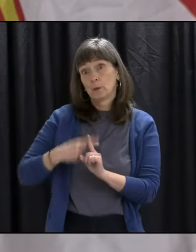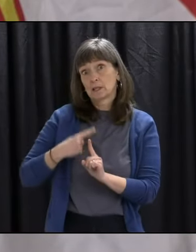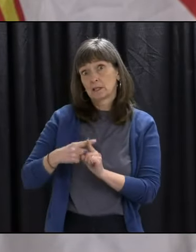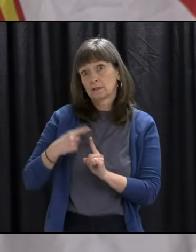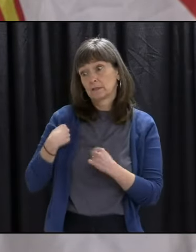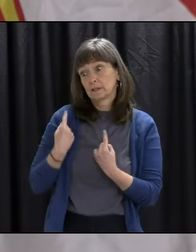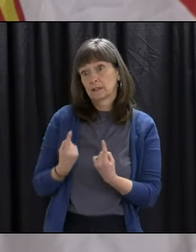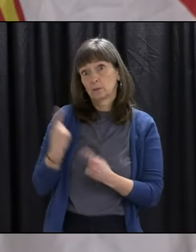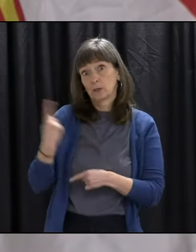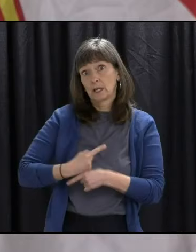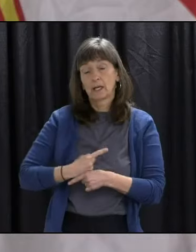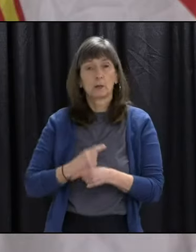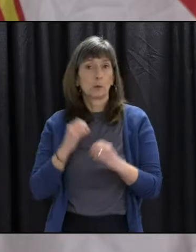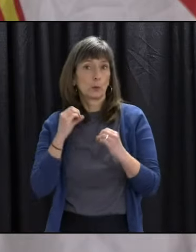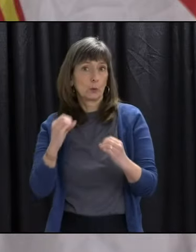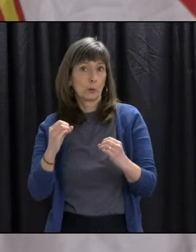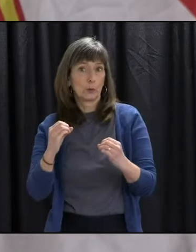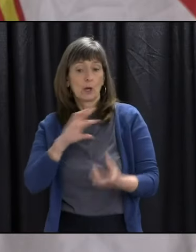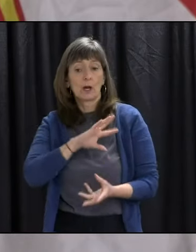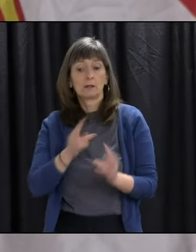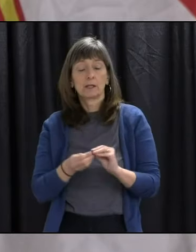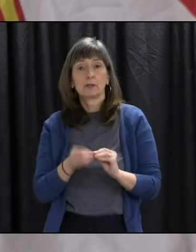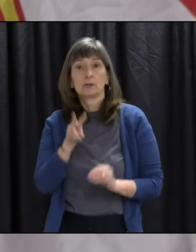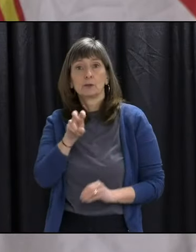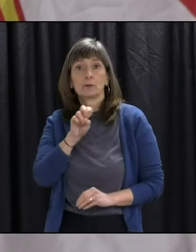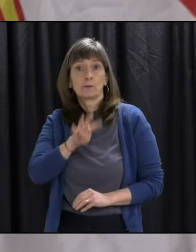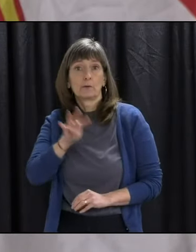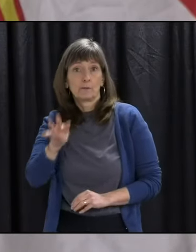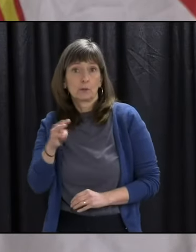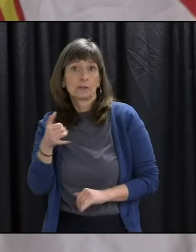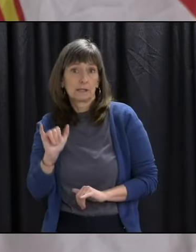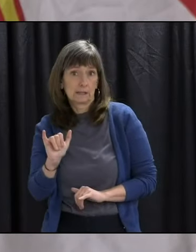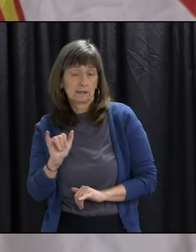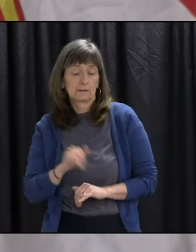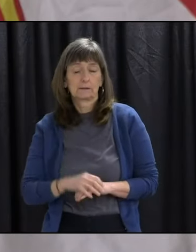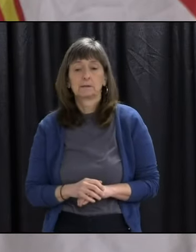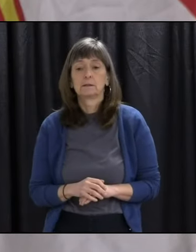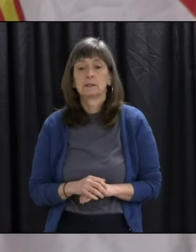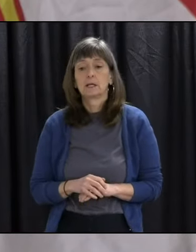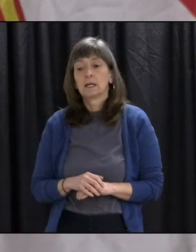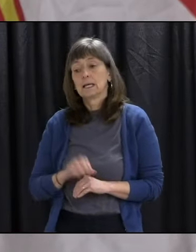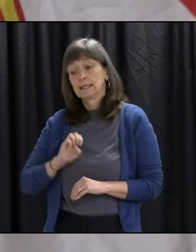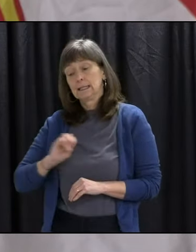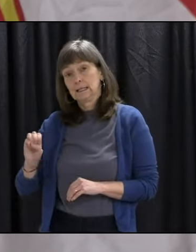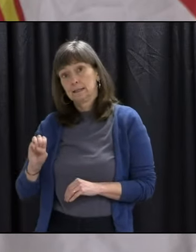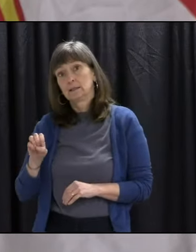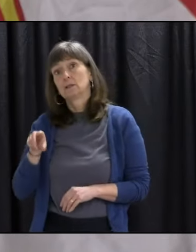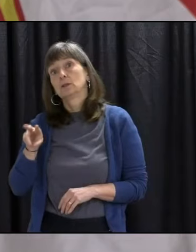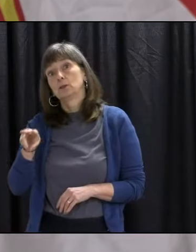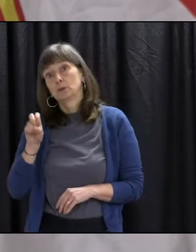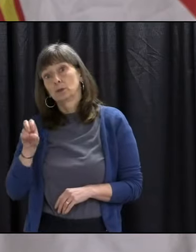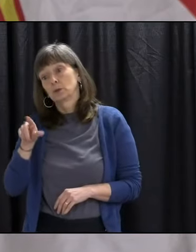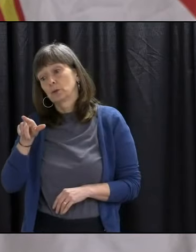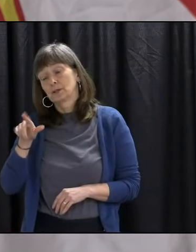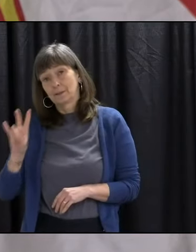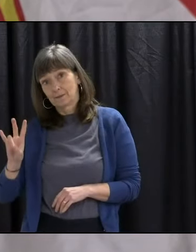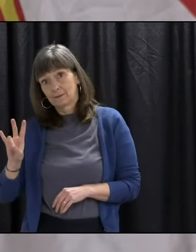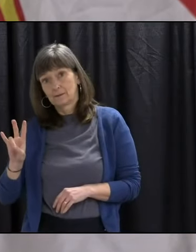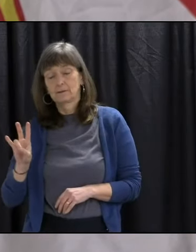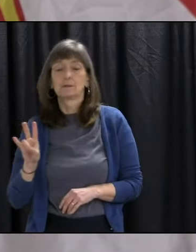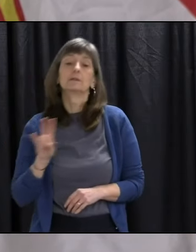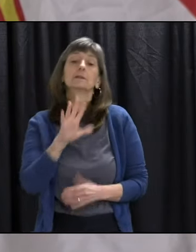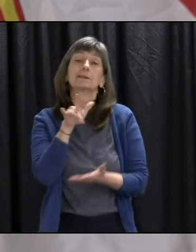of cases in our province is still 244. By health region, we have 227 cases in